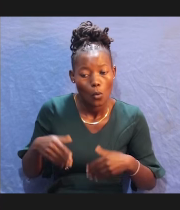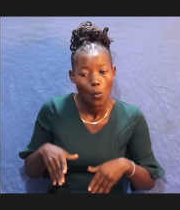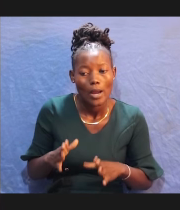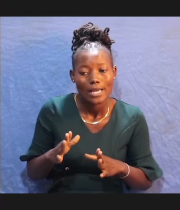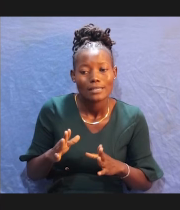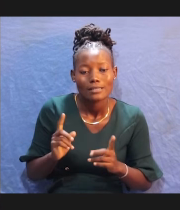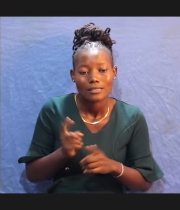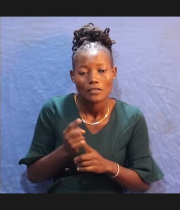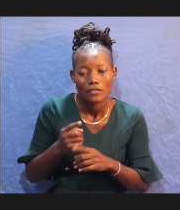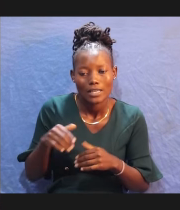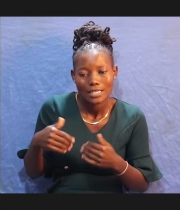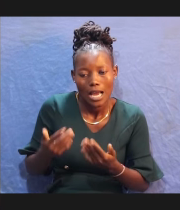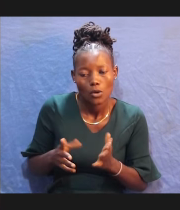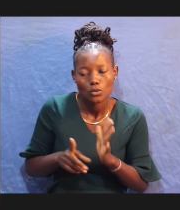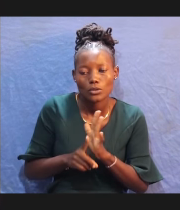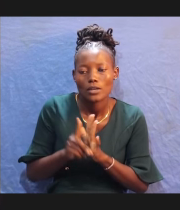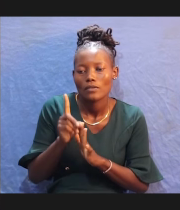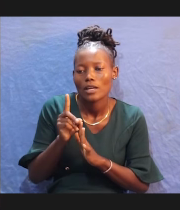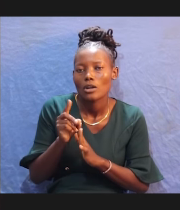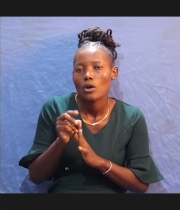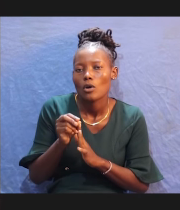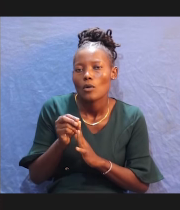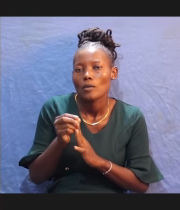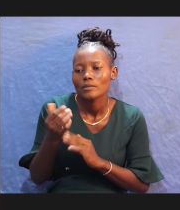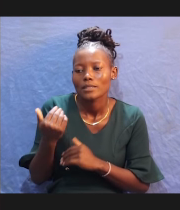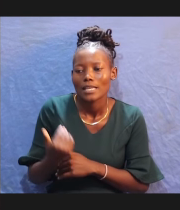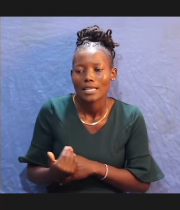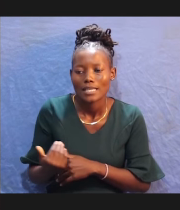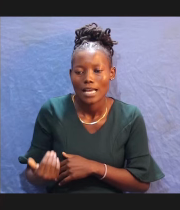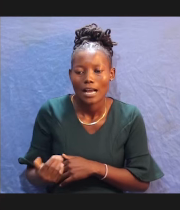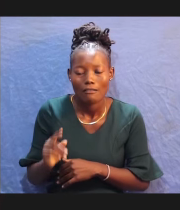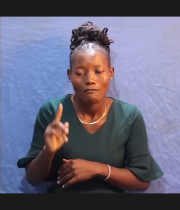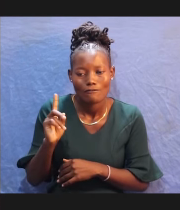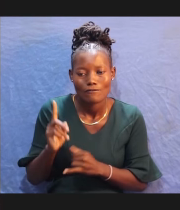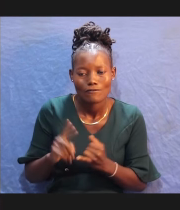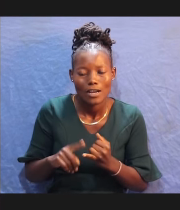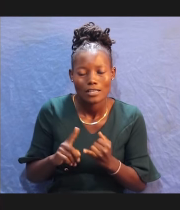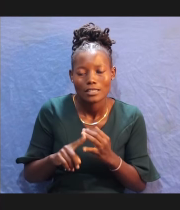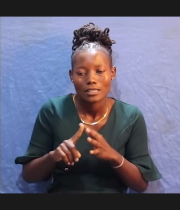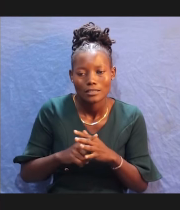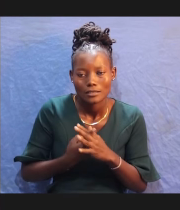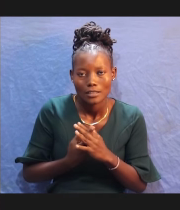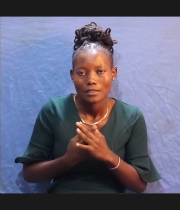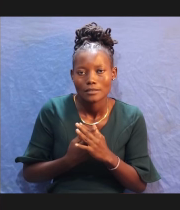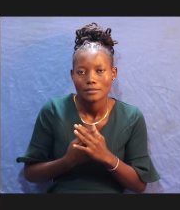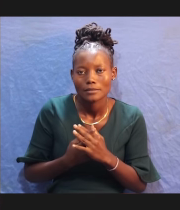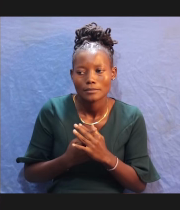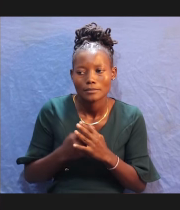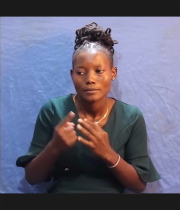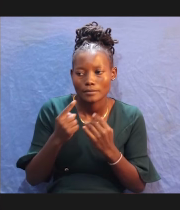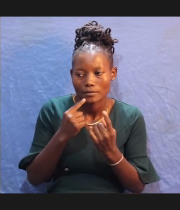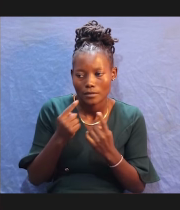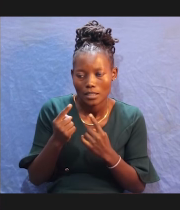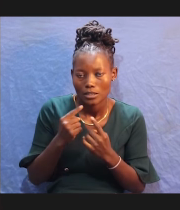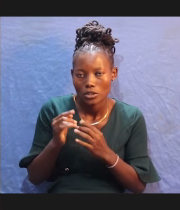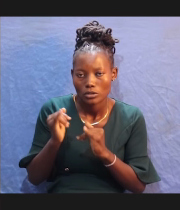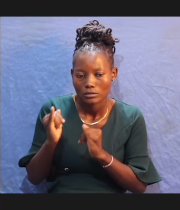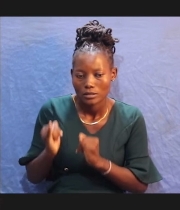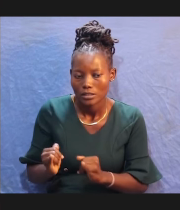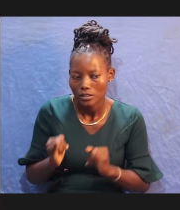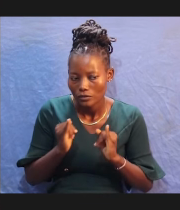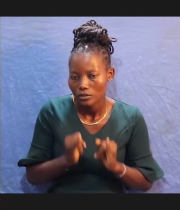let's say, develop this discipline in those youngsters. So I would first of all start by talking, either individual or